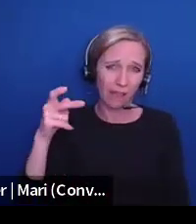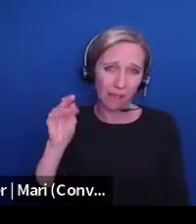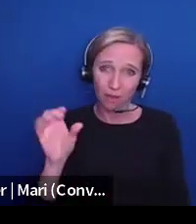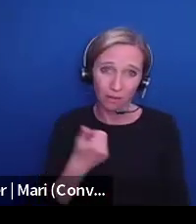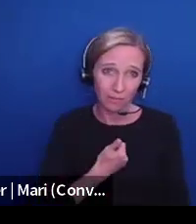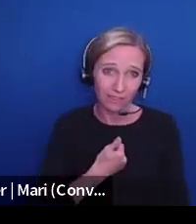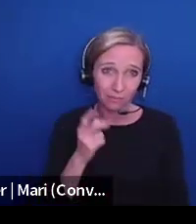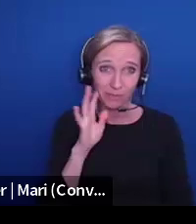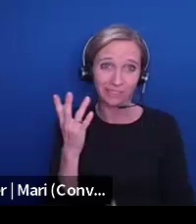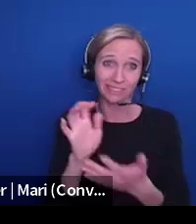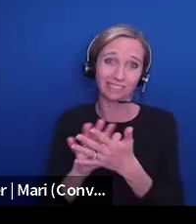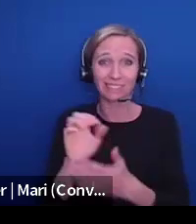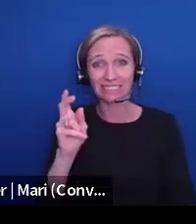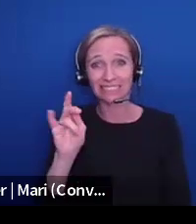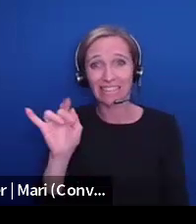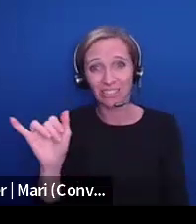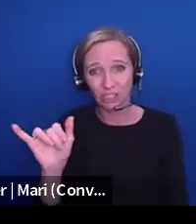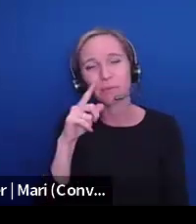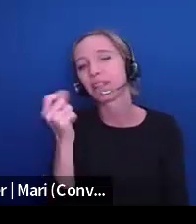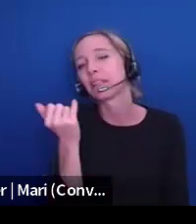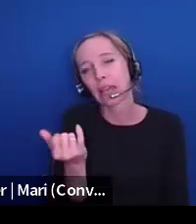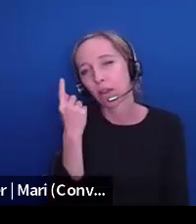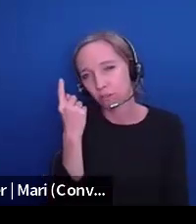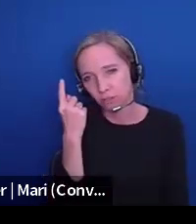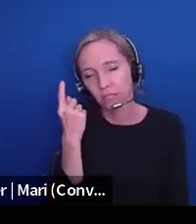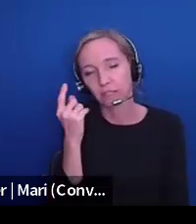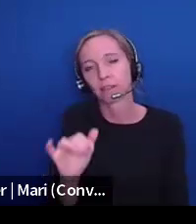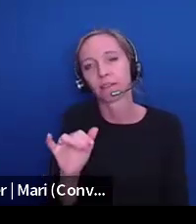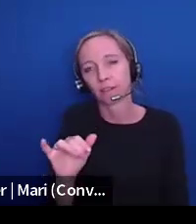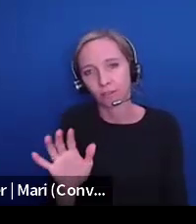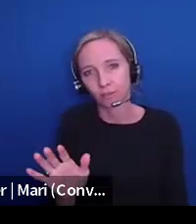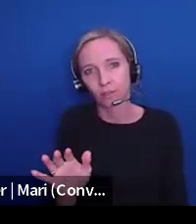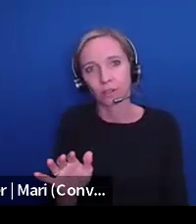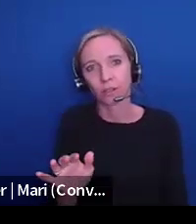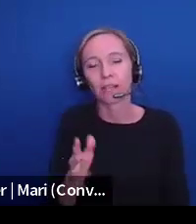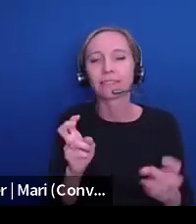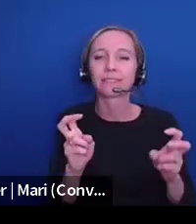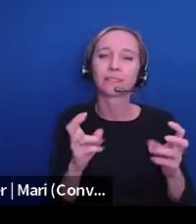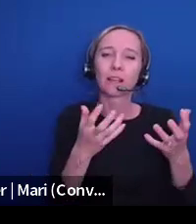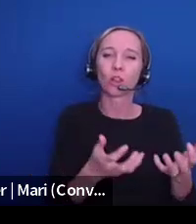It's catchy, but now I understand it's a loaded